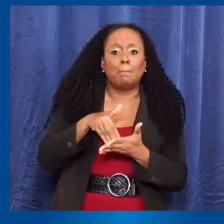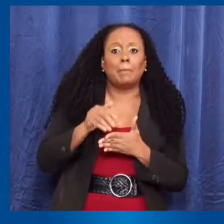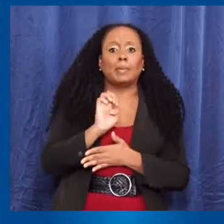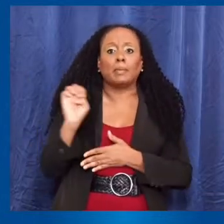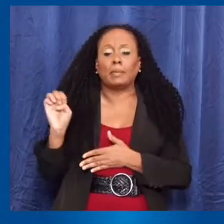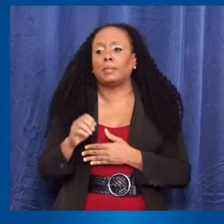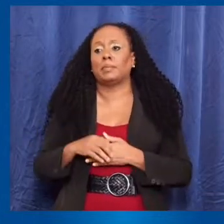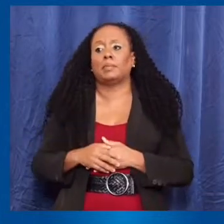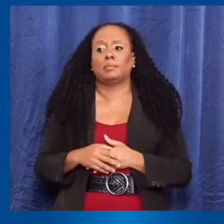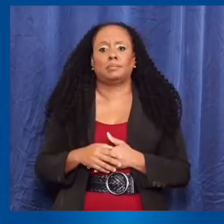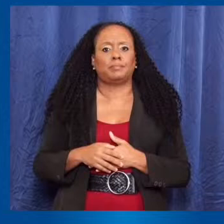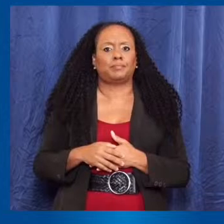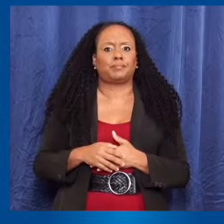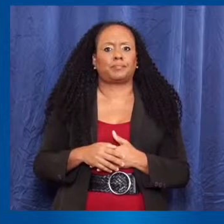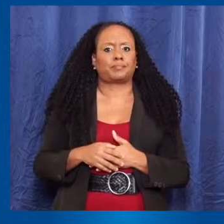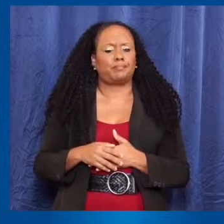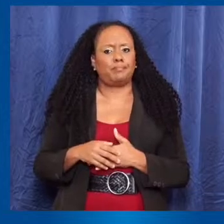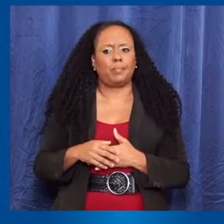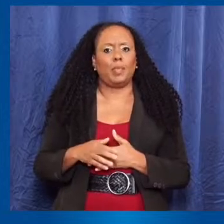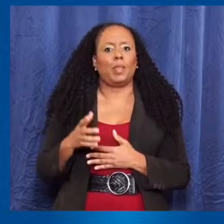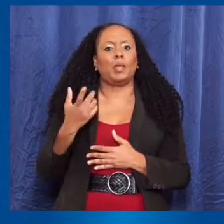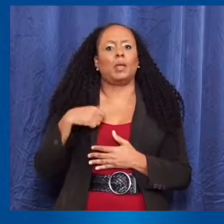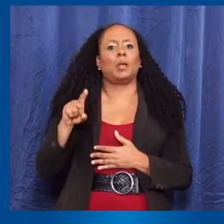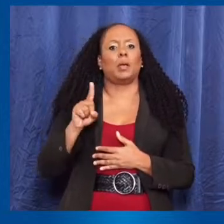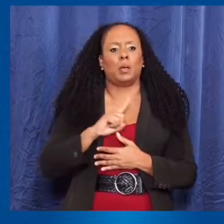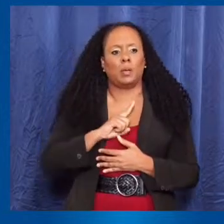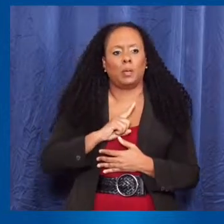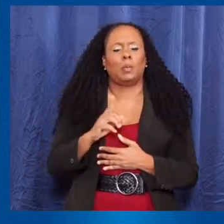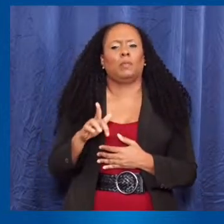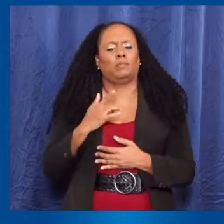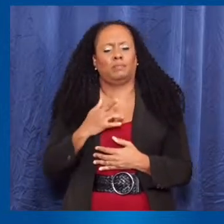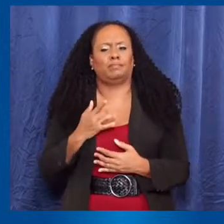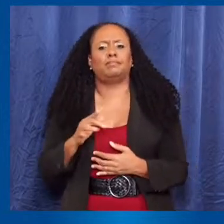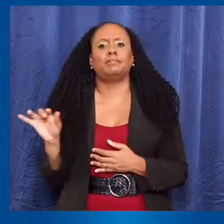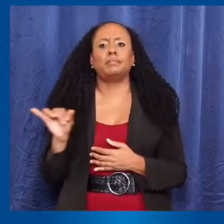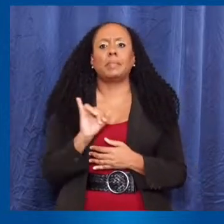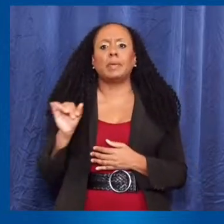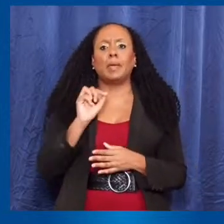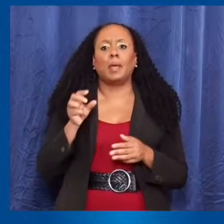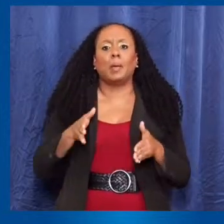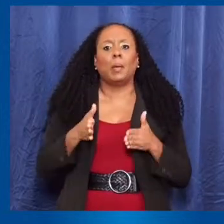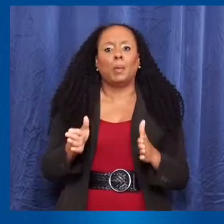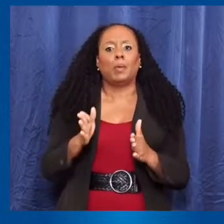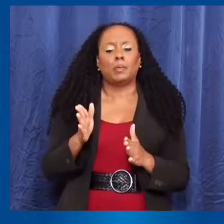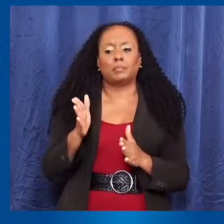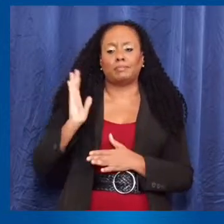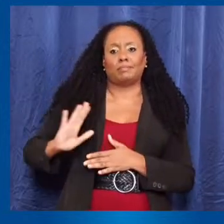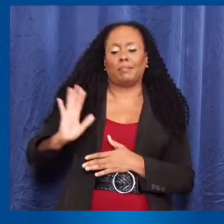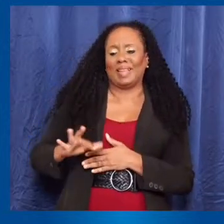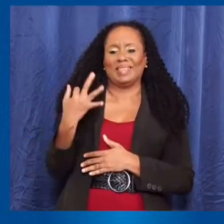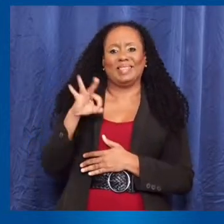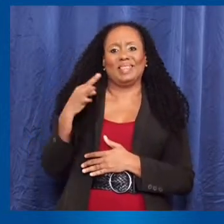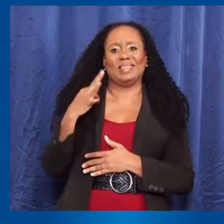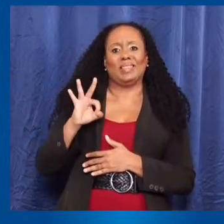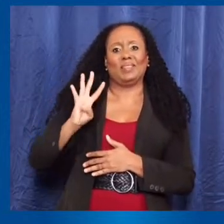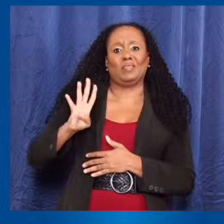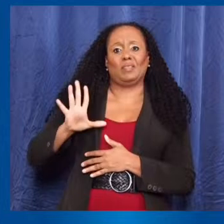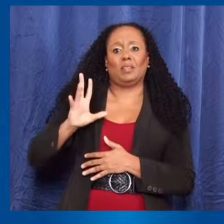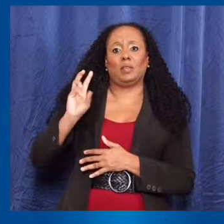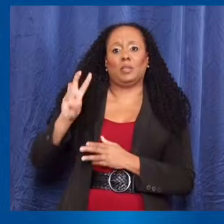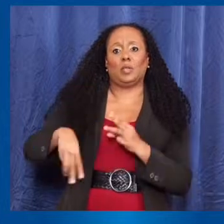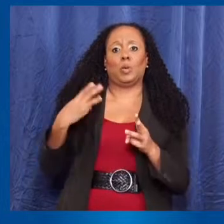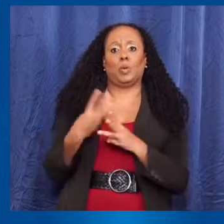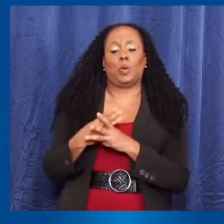have come to the conclusion that in the same way the world came together in 1945 to determine what a